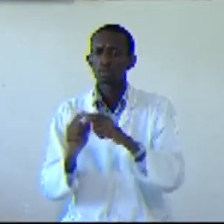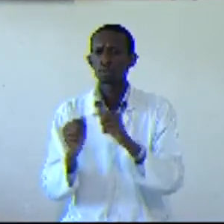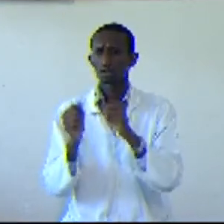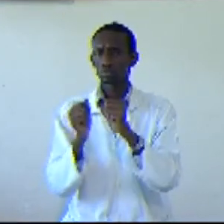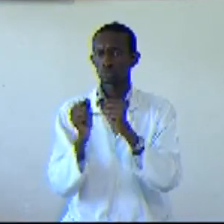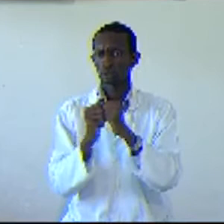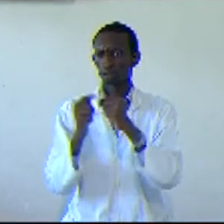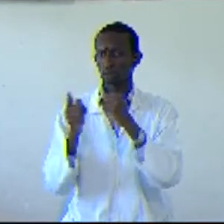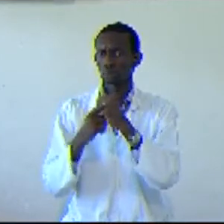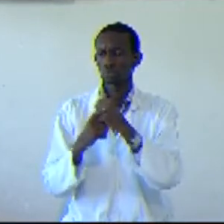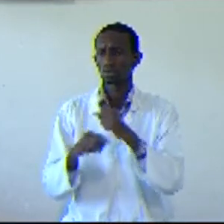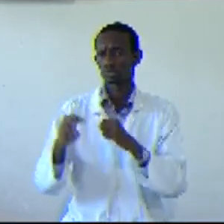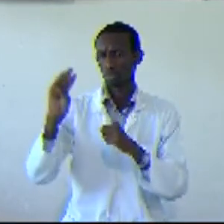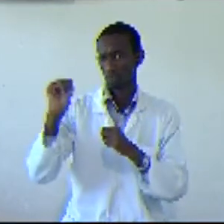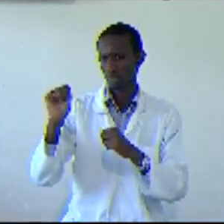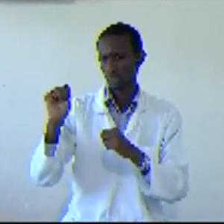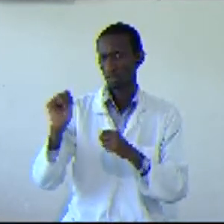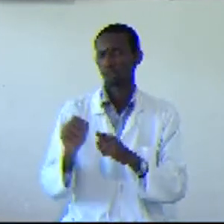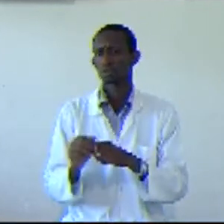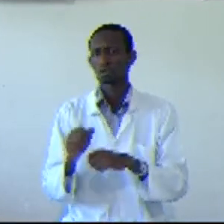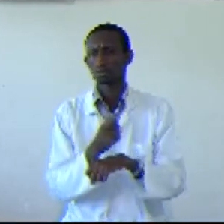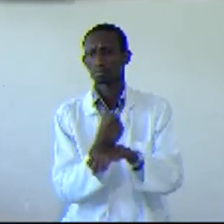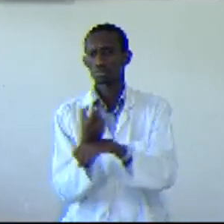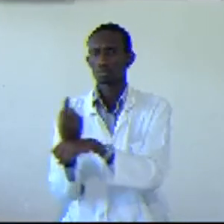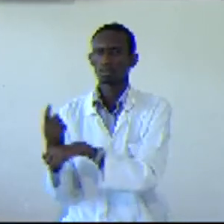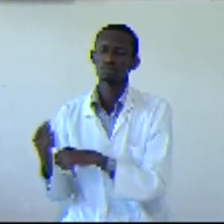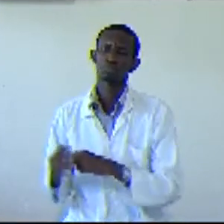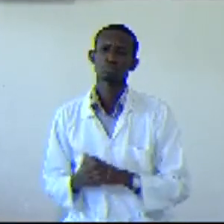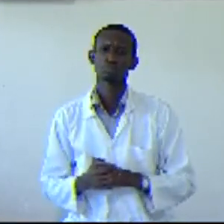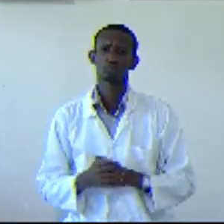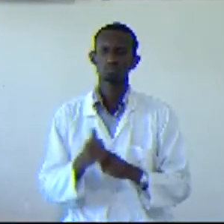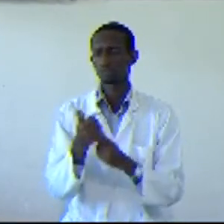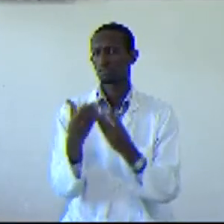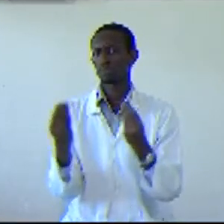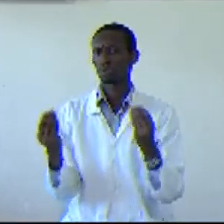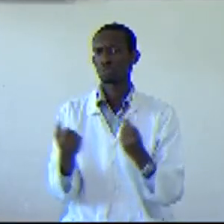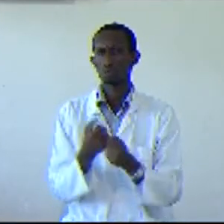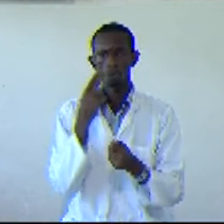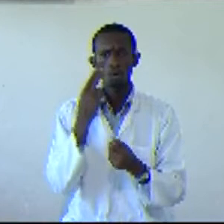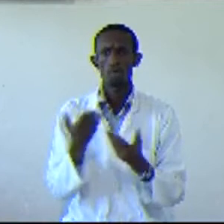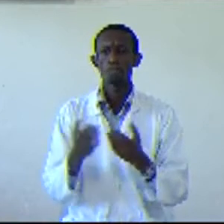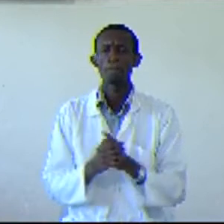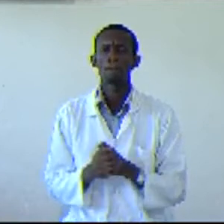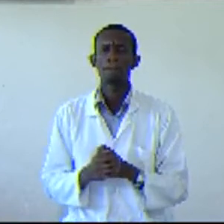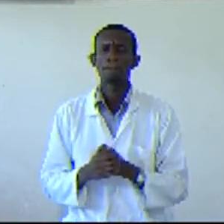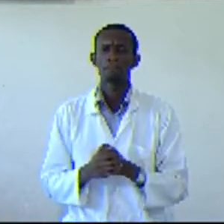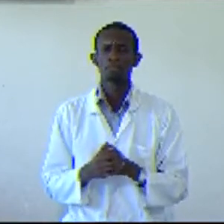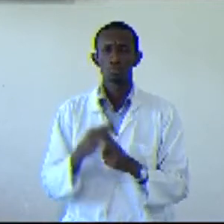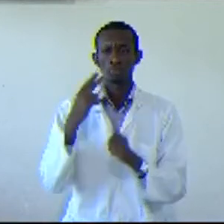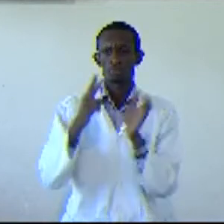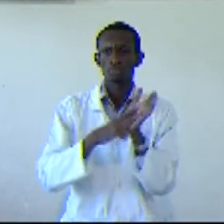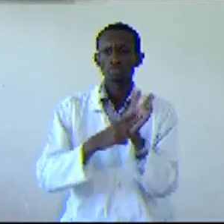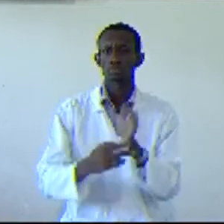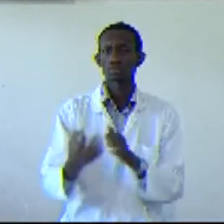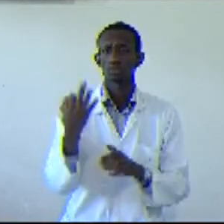find? Very simple. You can multiply this by 16. And what do you find? You find that